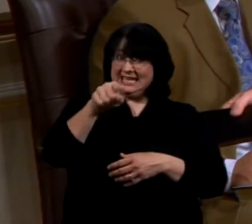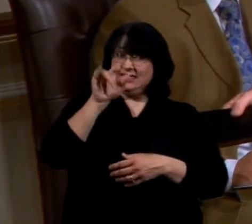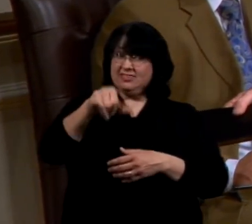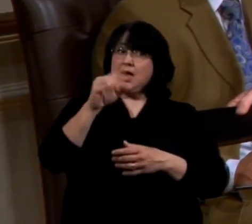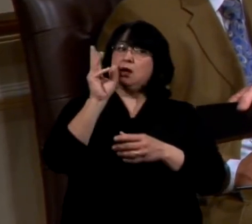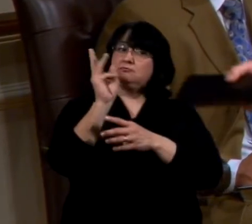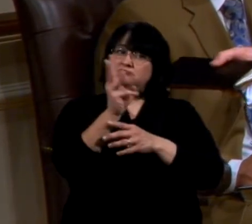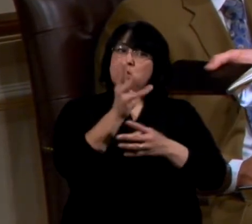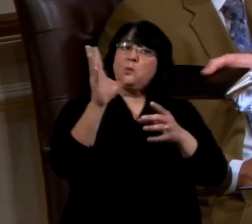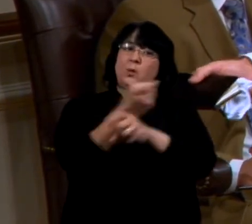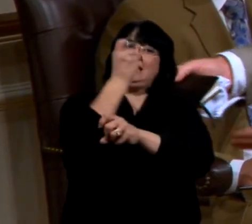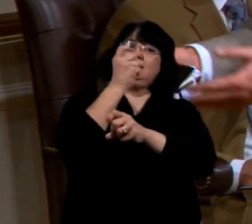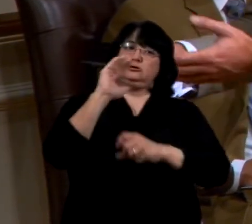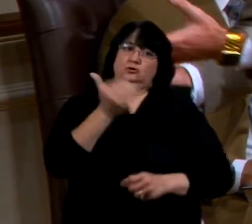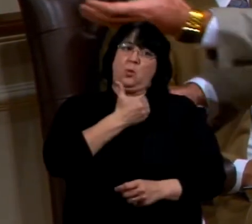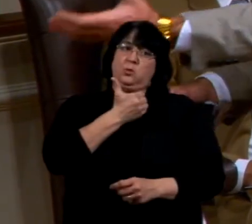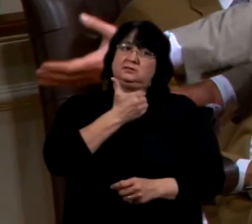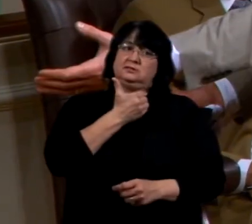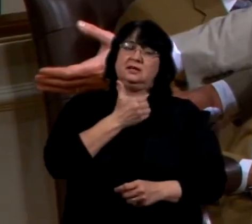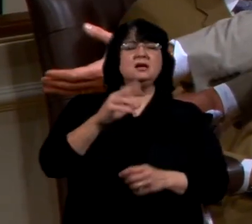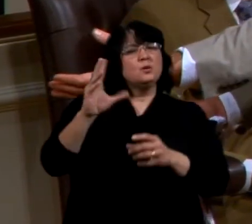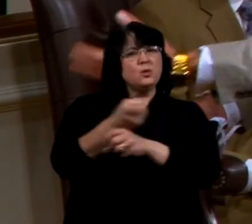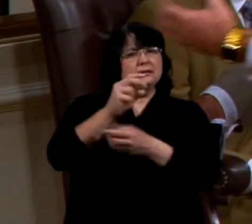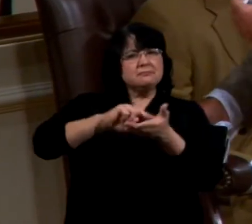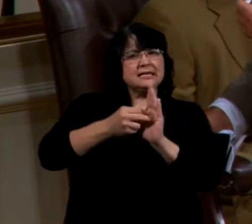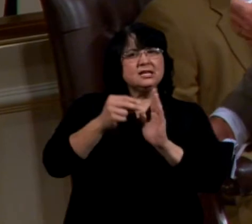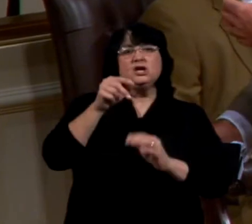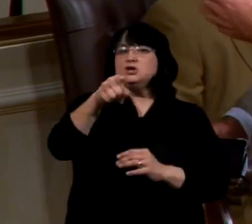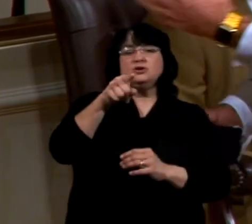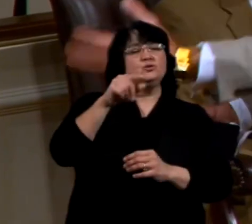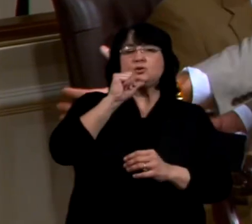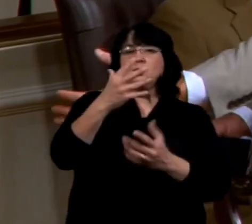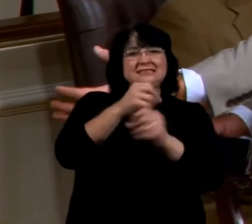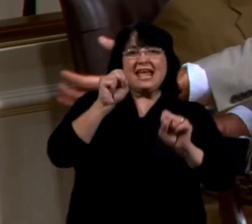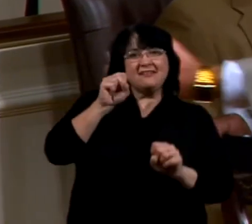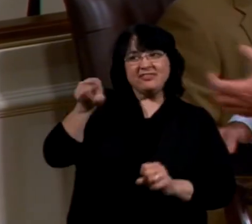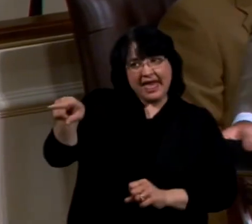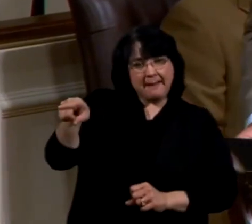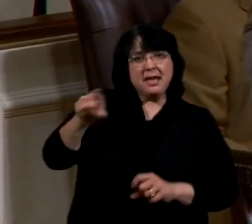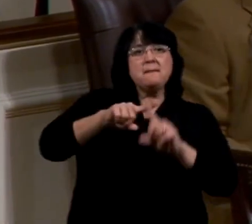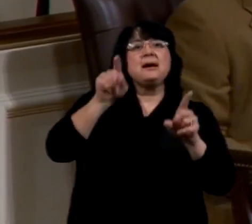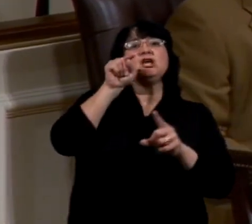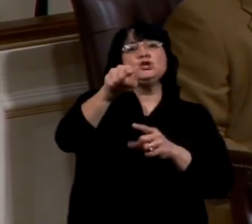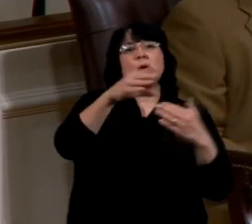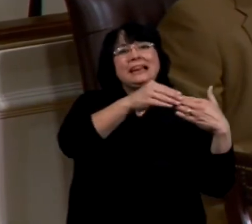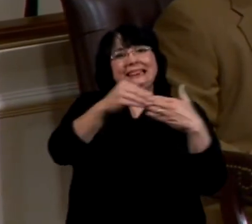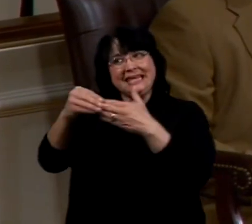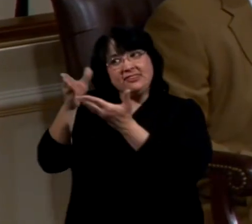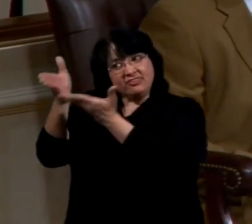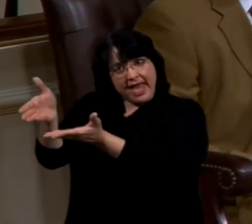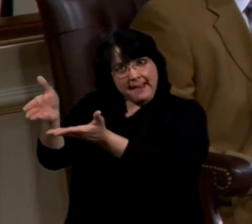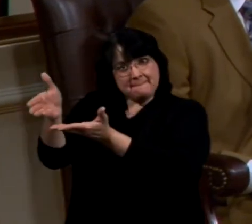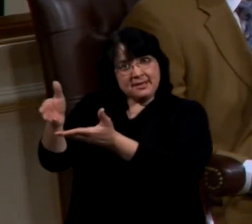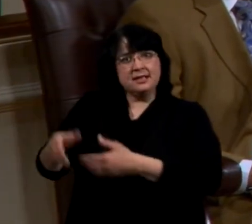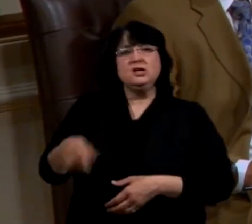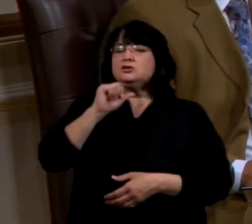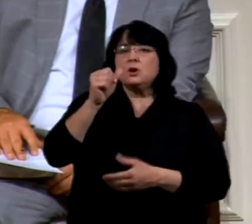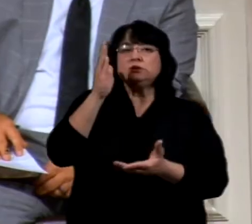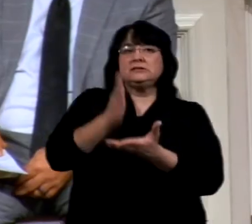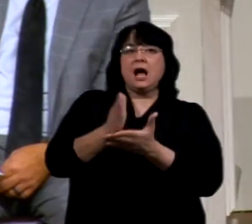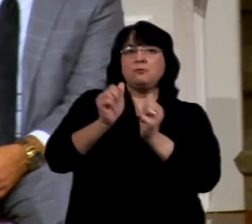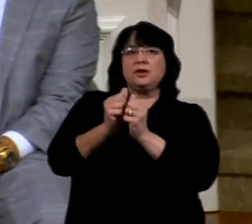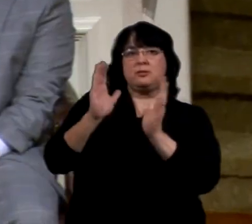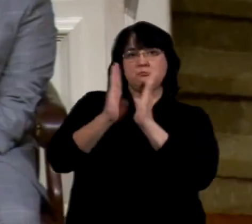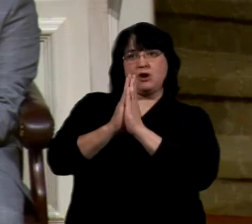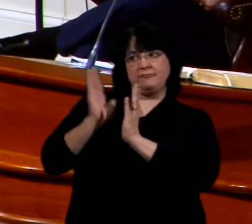souls. What's the winneth part? We don't save their soul, but we're the one leading them into that. Don't stop here with the prayer. I made a